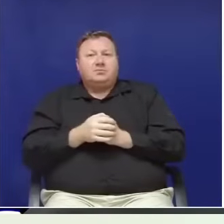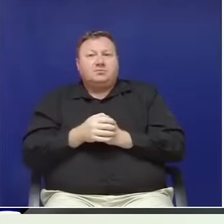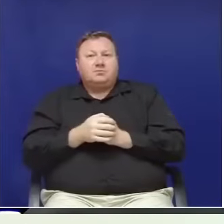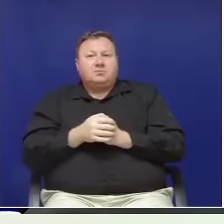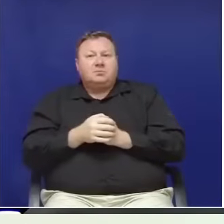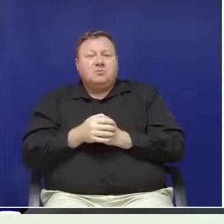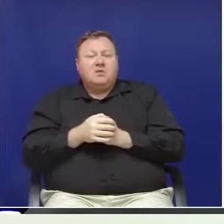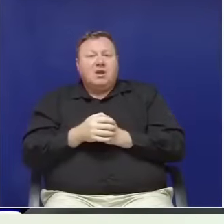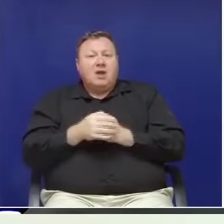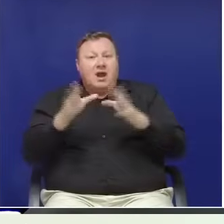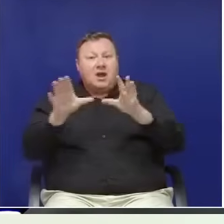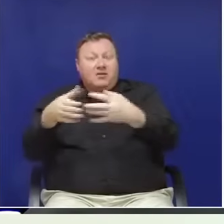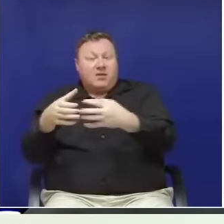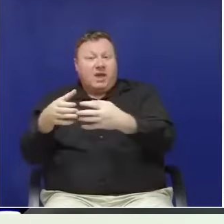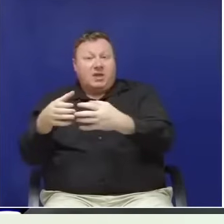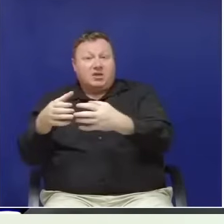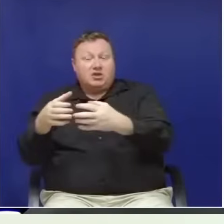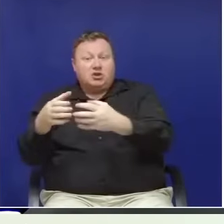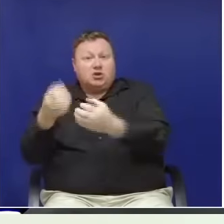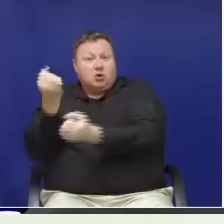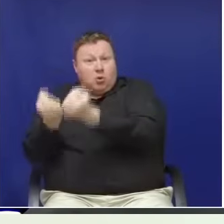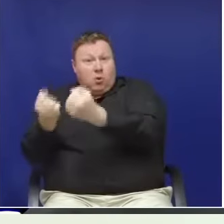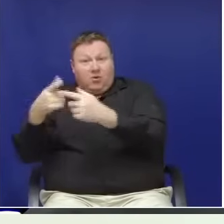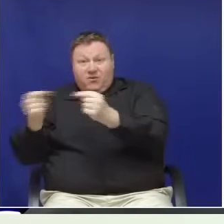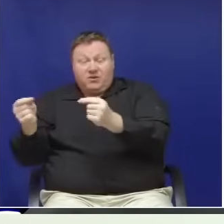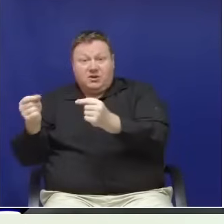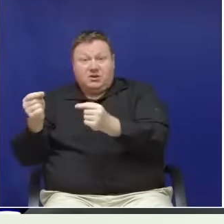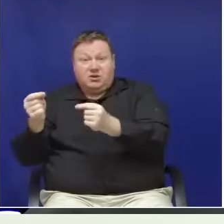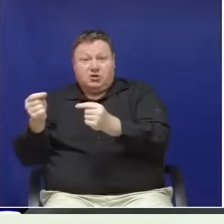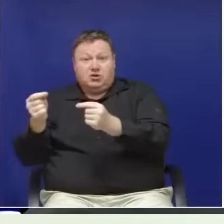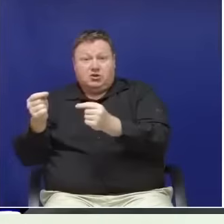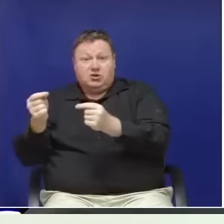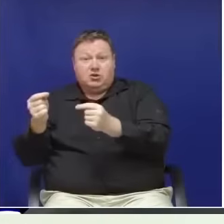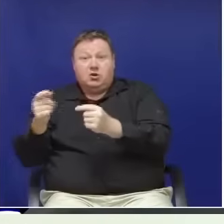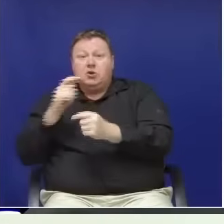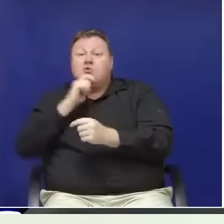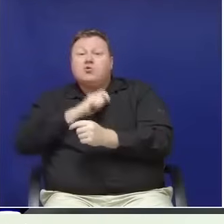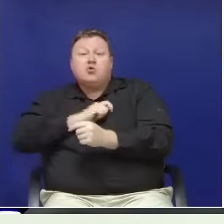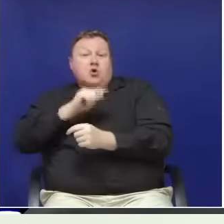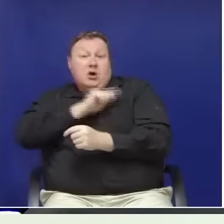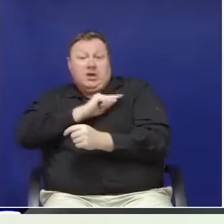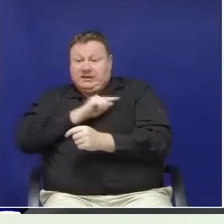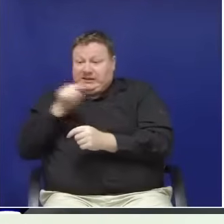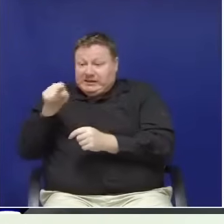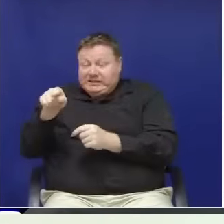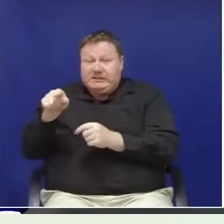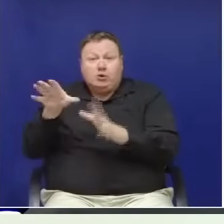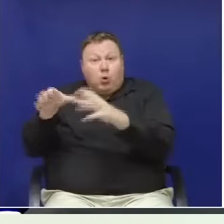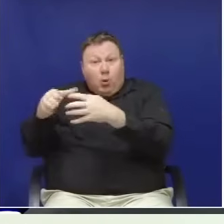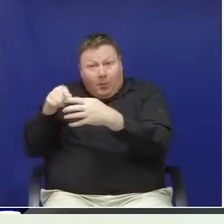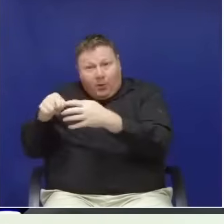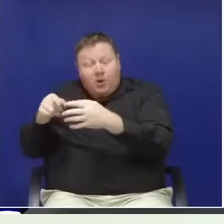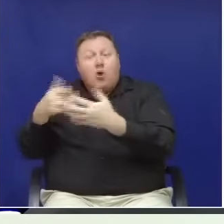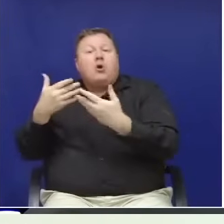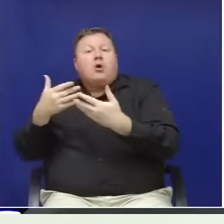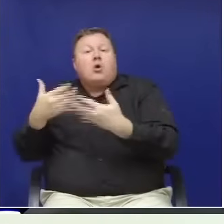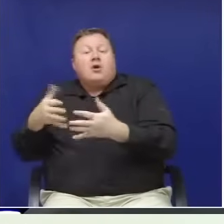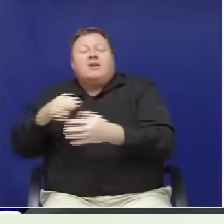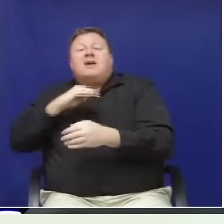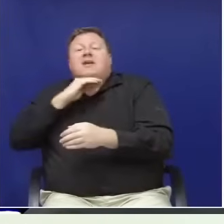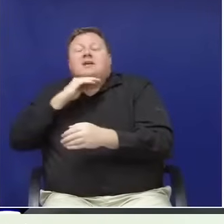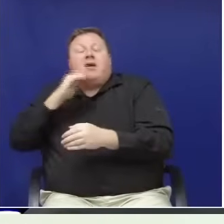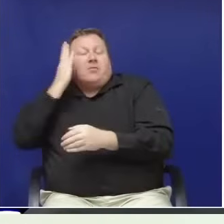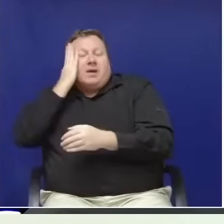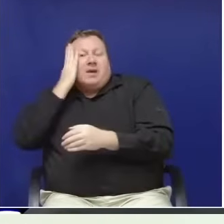sentenced offenders, it is appropriate, and yes, we can deal with that. Our problem